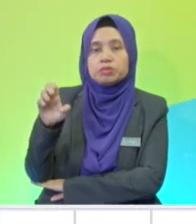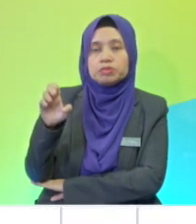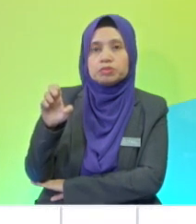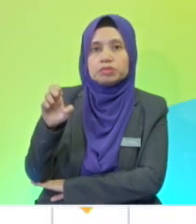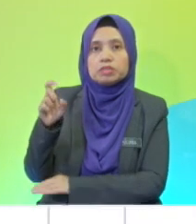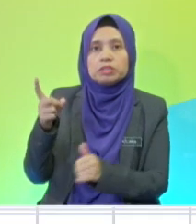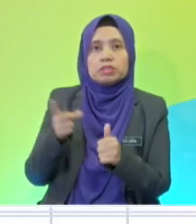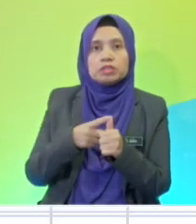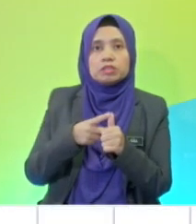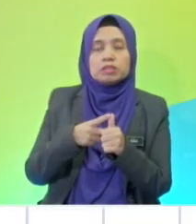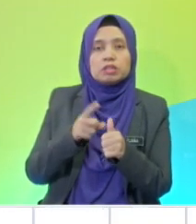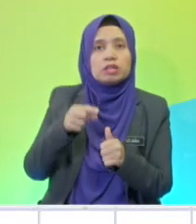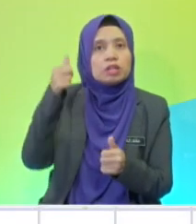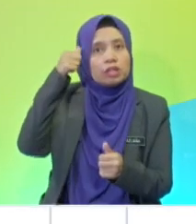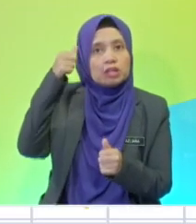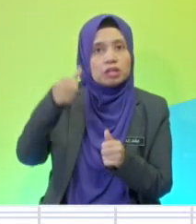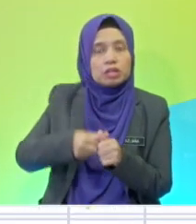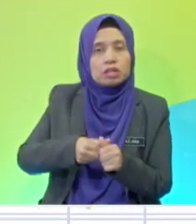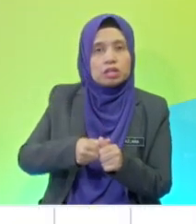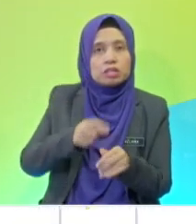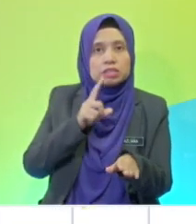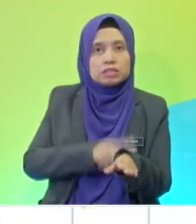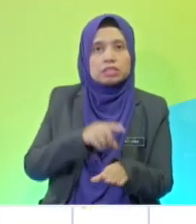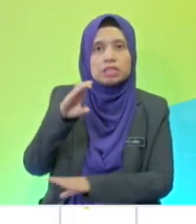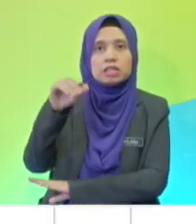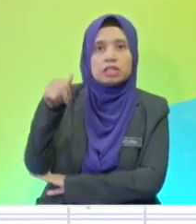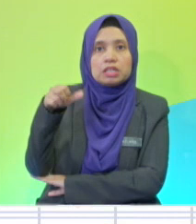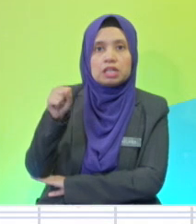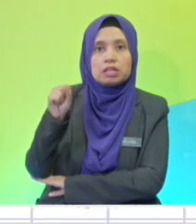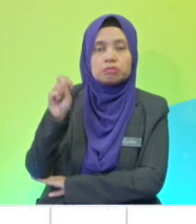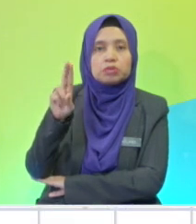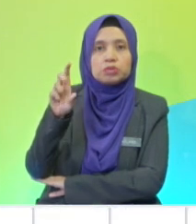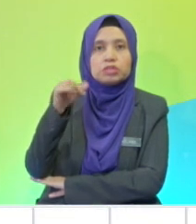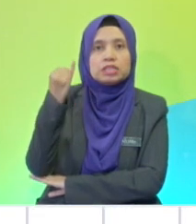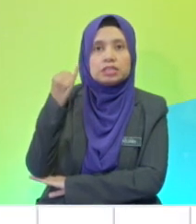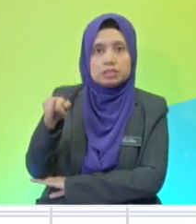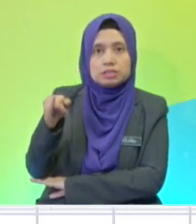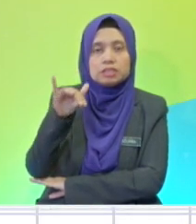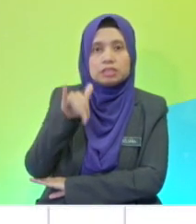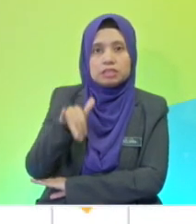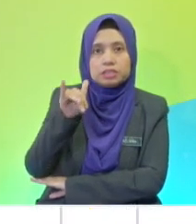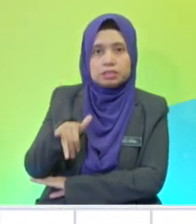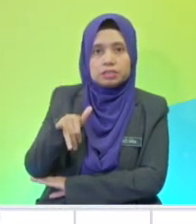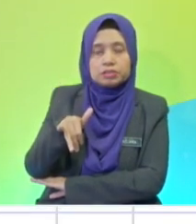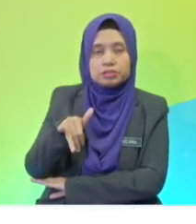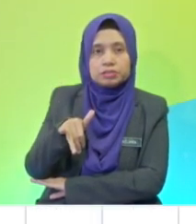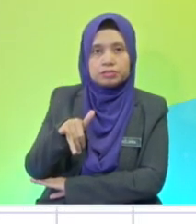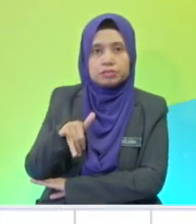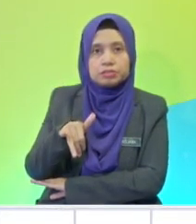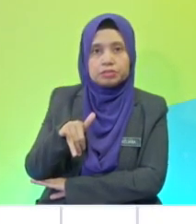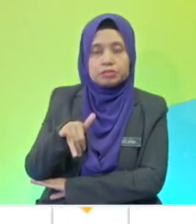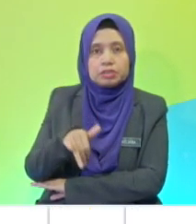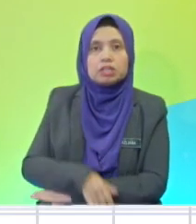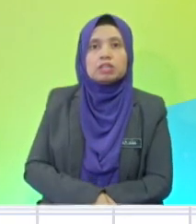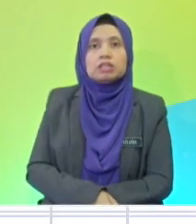First, can you all remember what a time capsule is? Yes, Lizzie. It's when we put